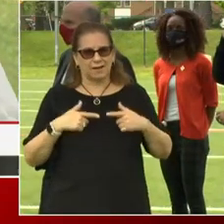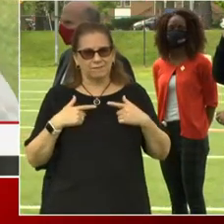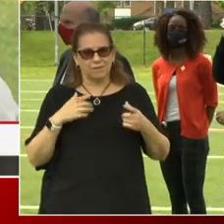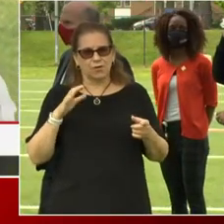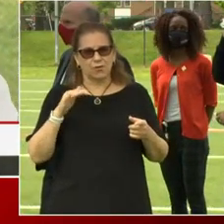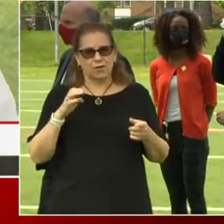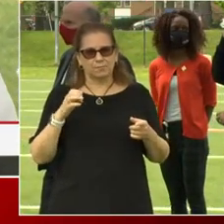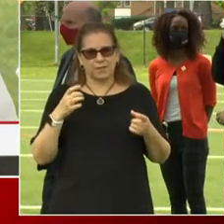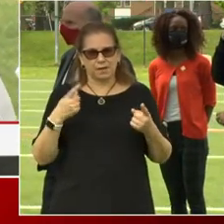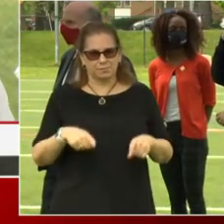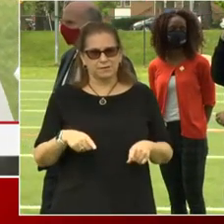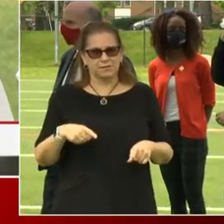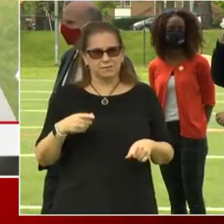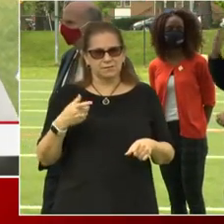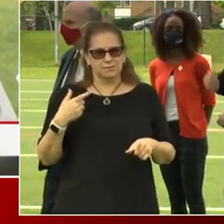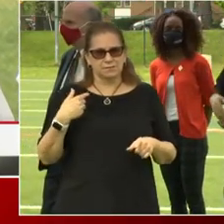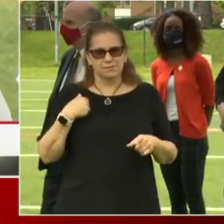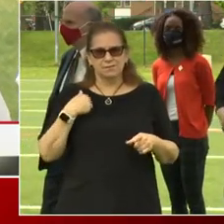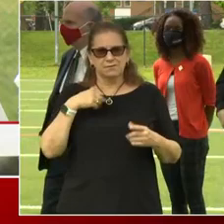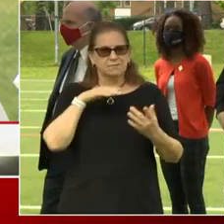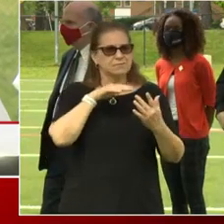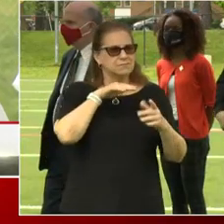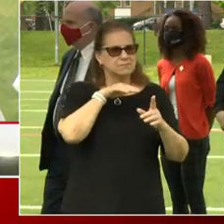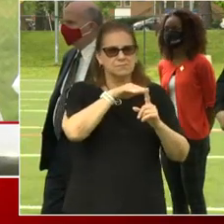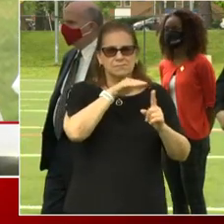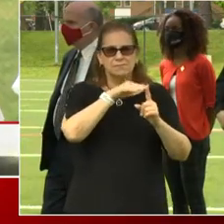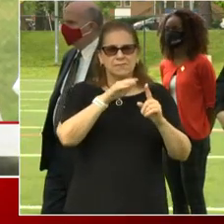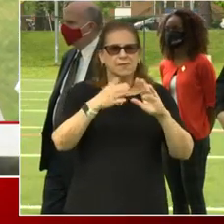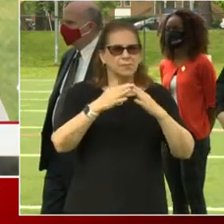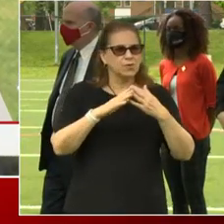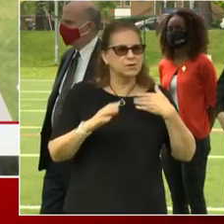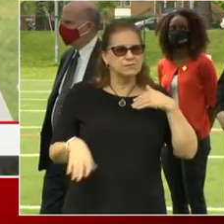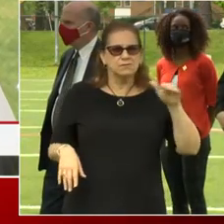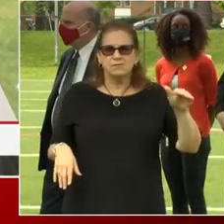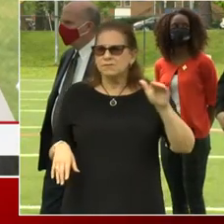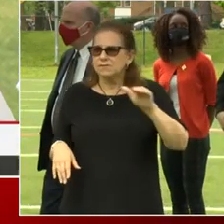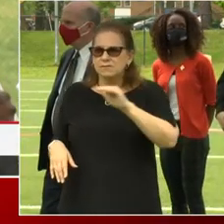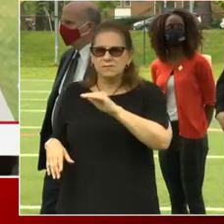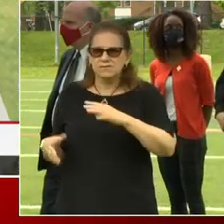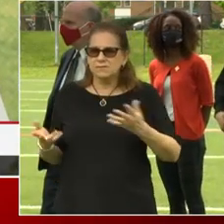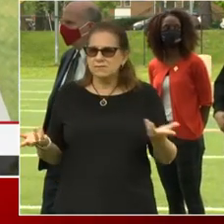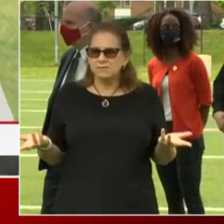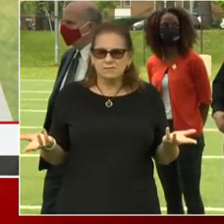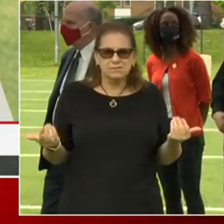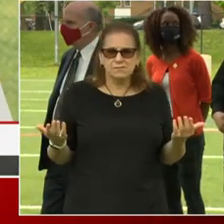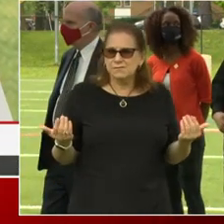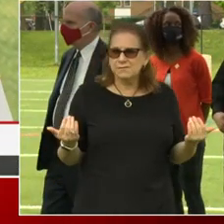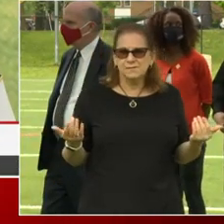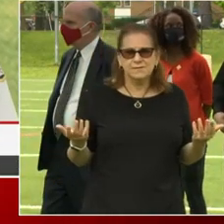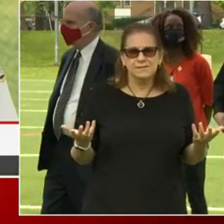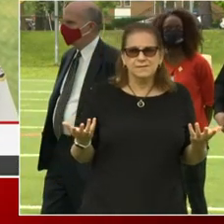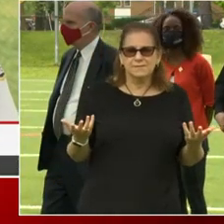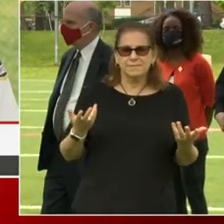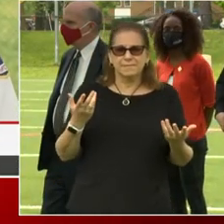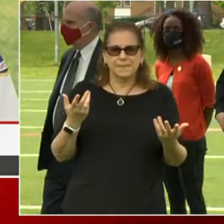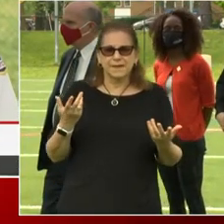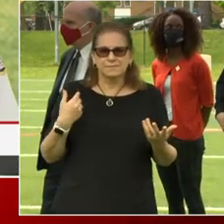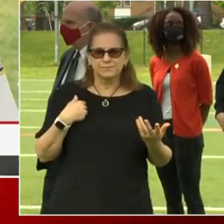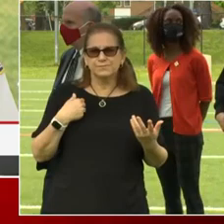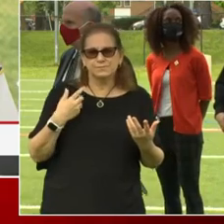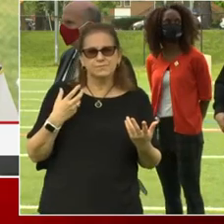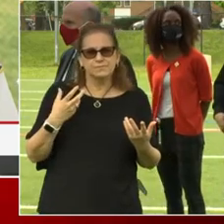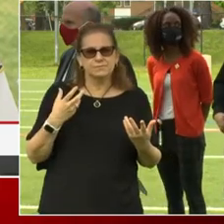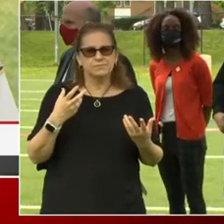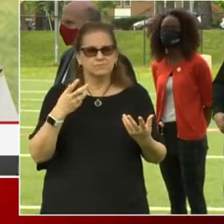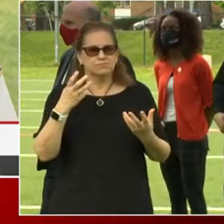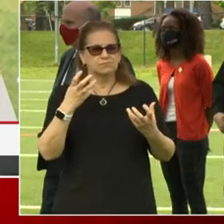been reaching out to community, talking to community about coming forward. If there is one positive thing that I will say is